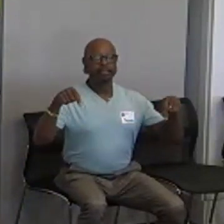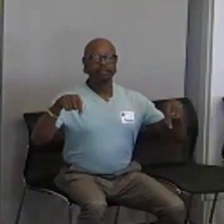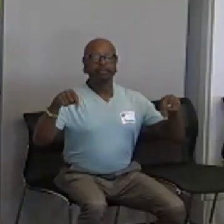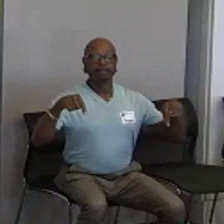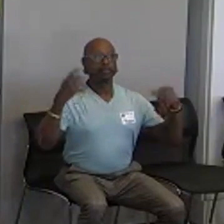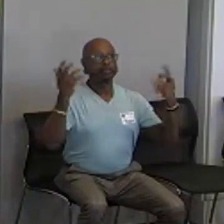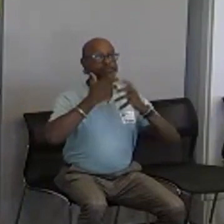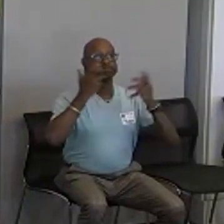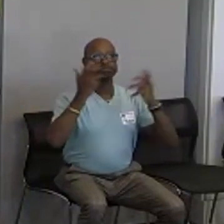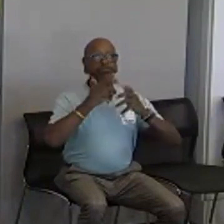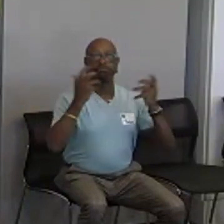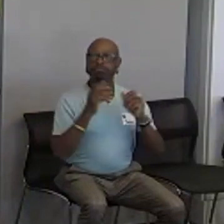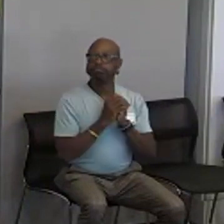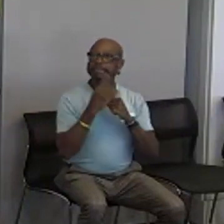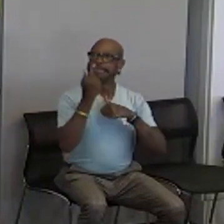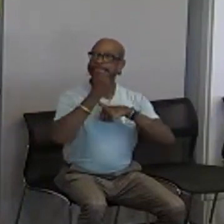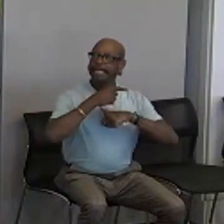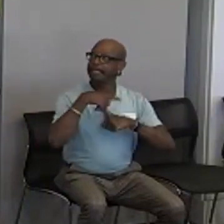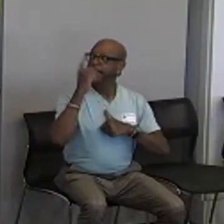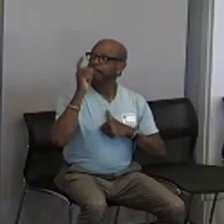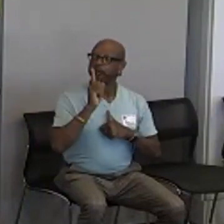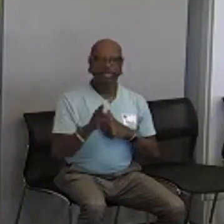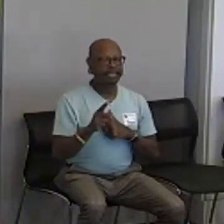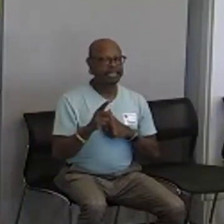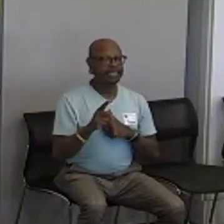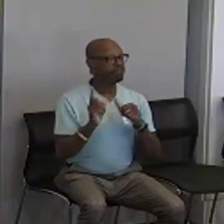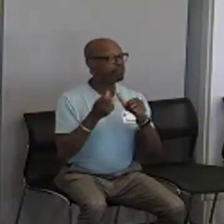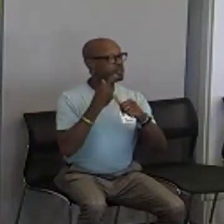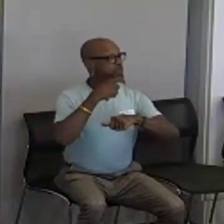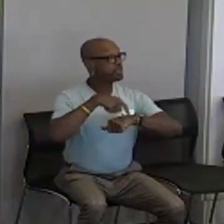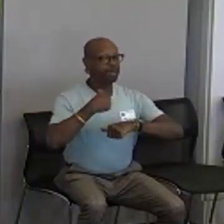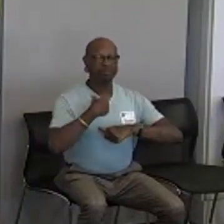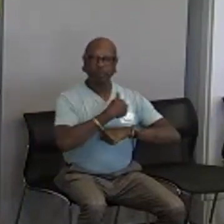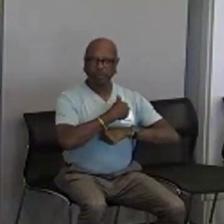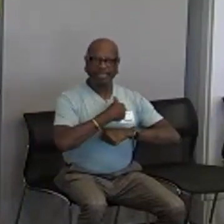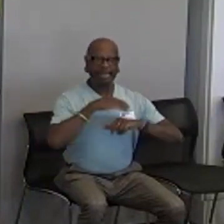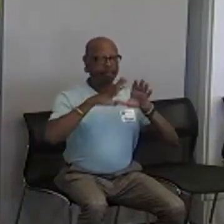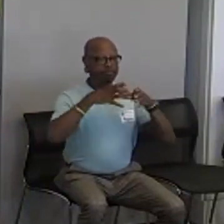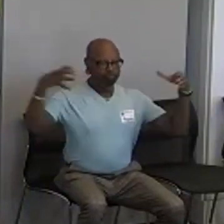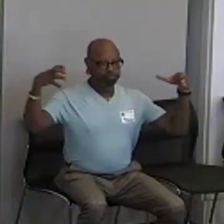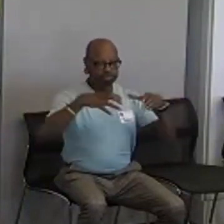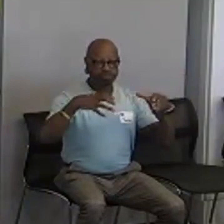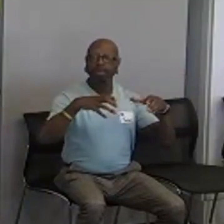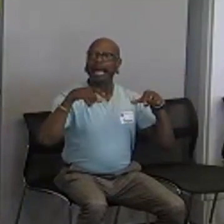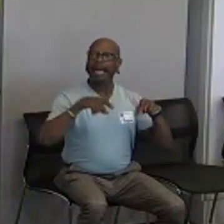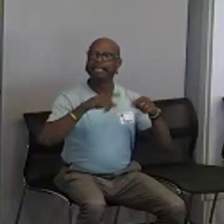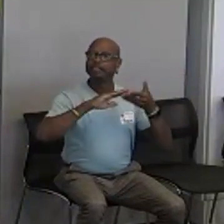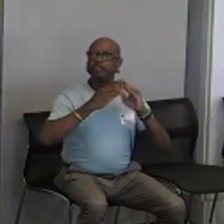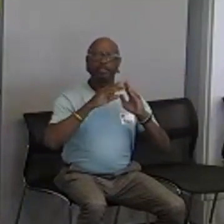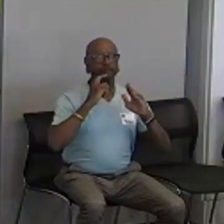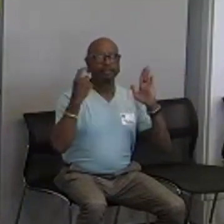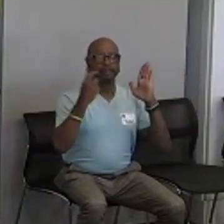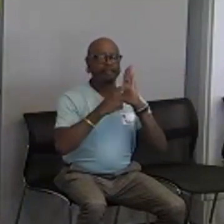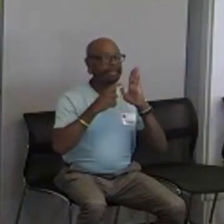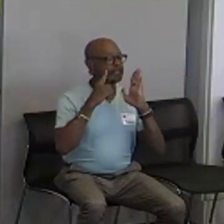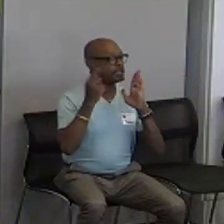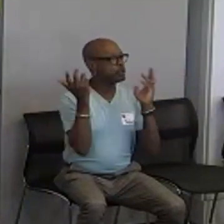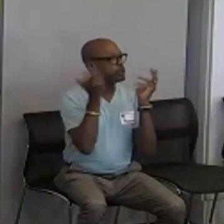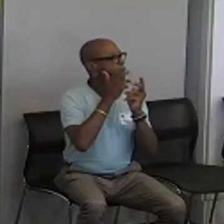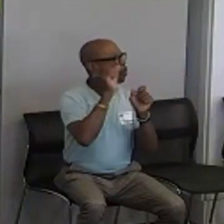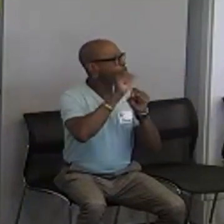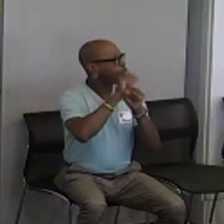an incredible day because it's really the first time that we've gotten together as a community to recognize the incredible